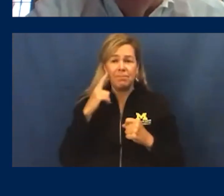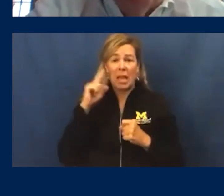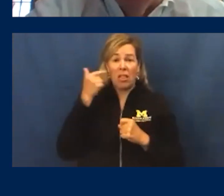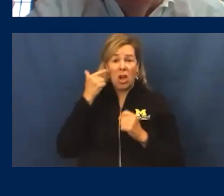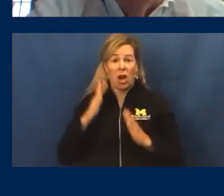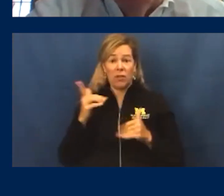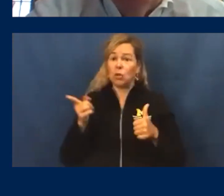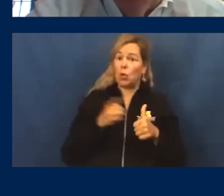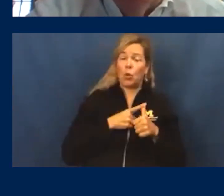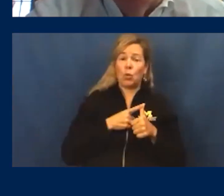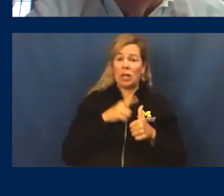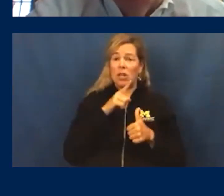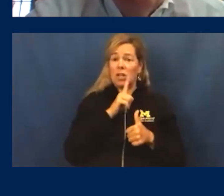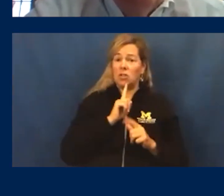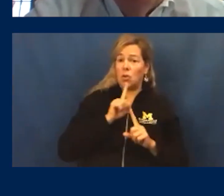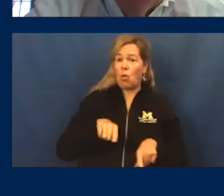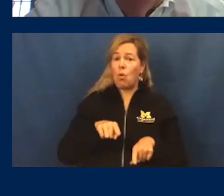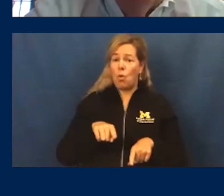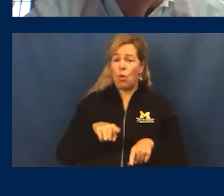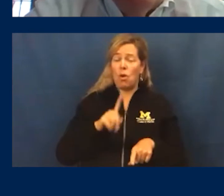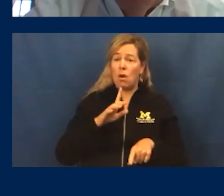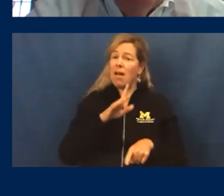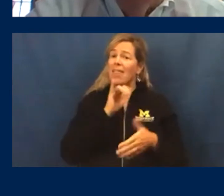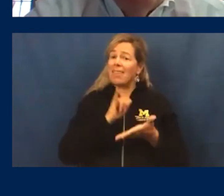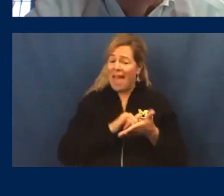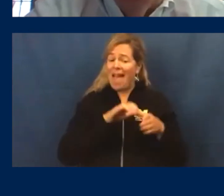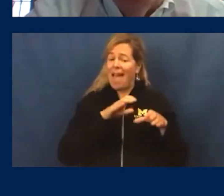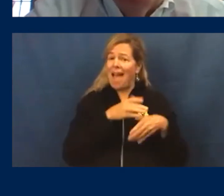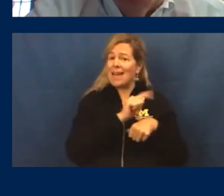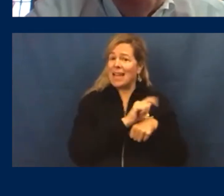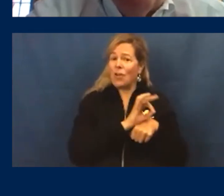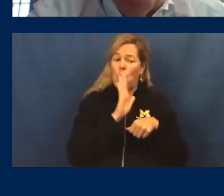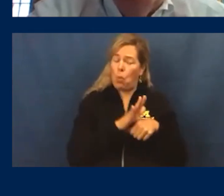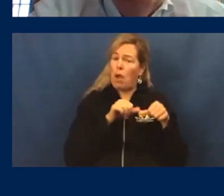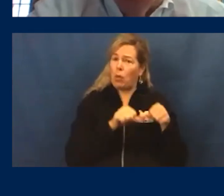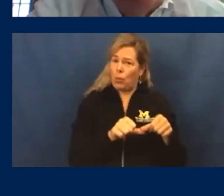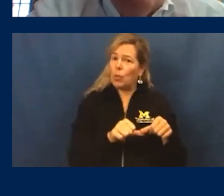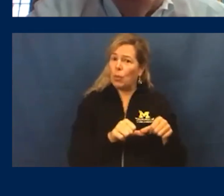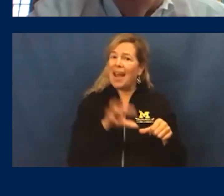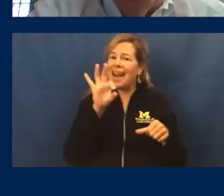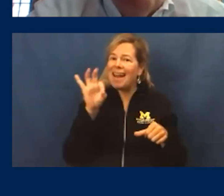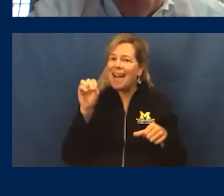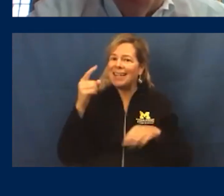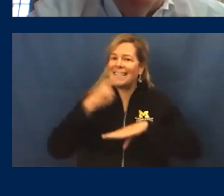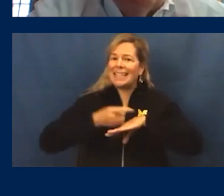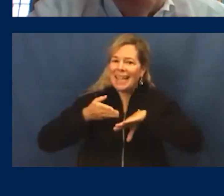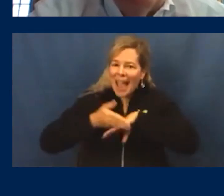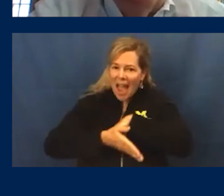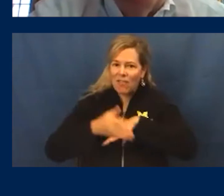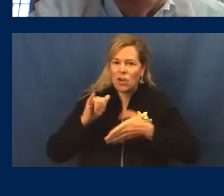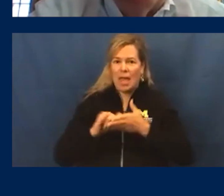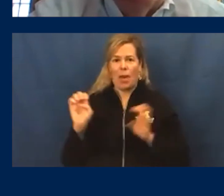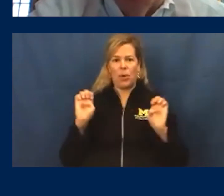the task force will continue to exist until 90 days after her emergency order expires, although Lieutenant